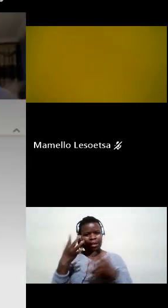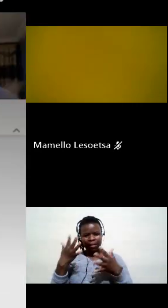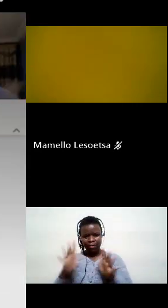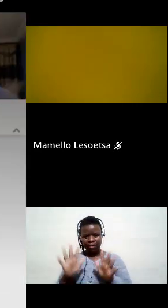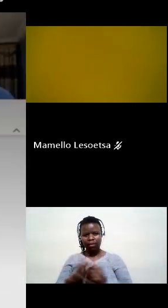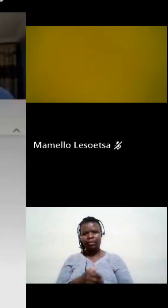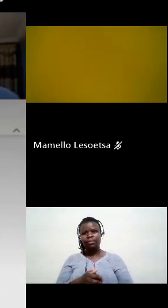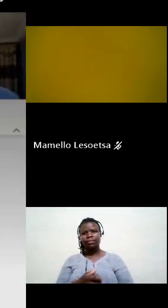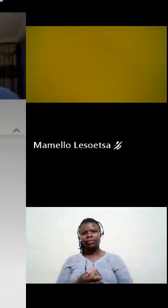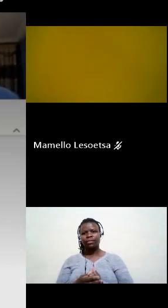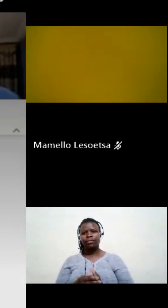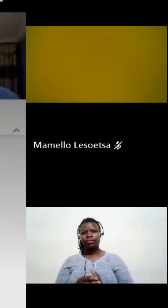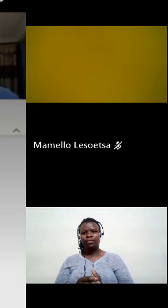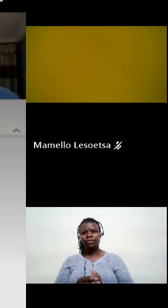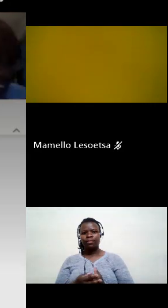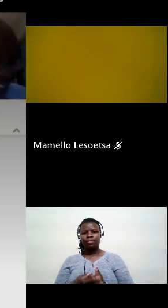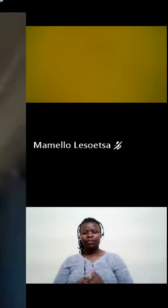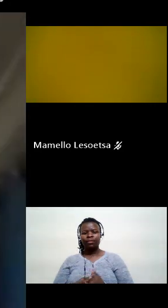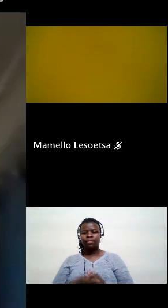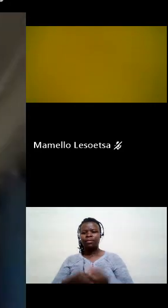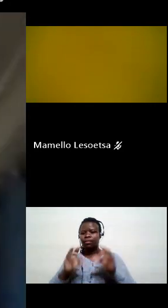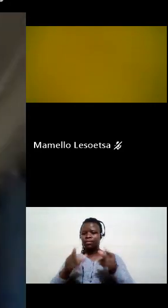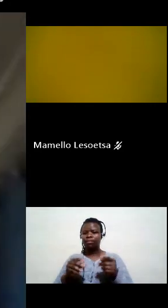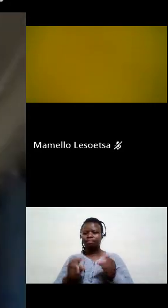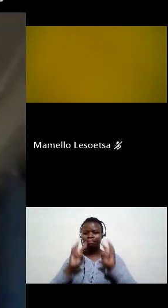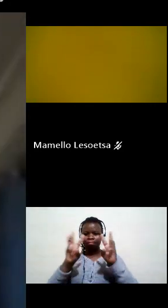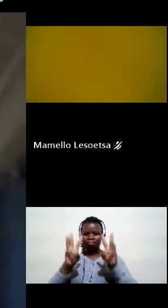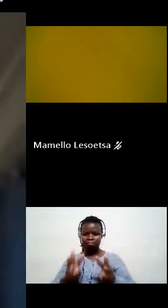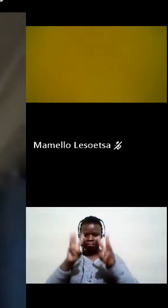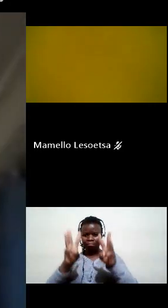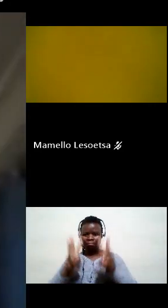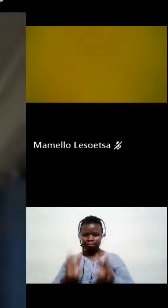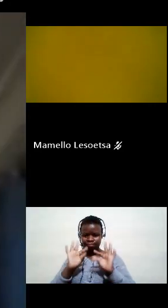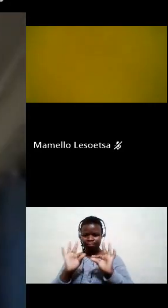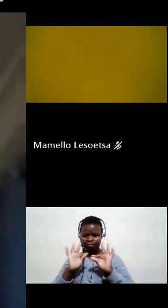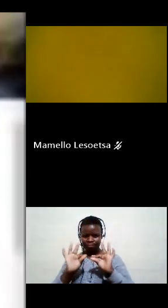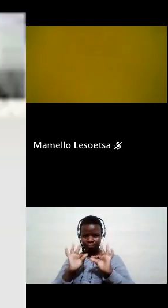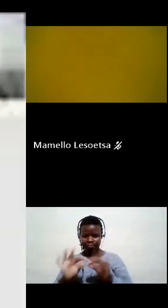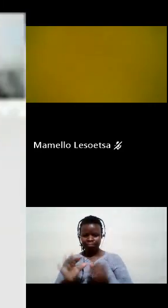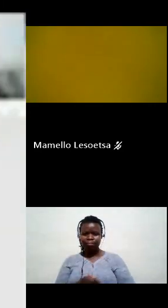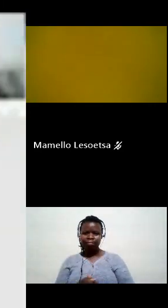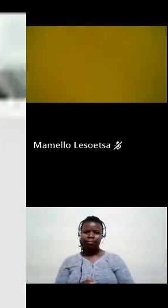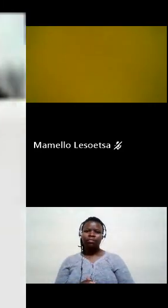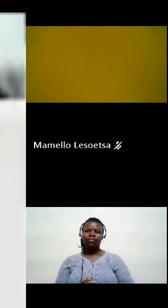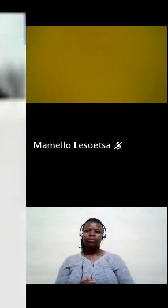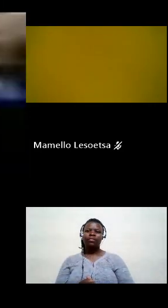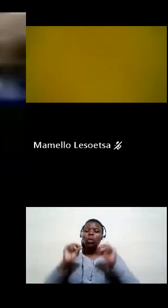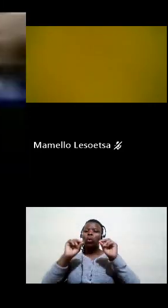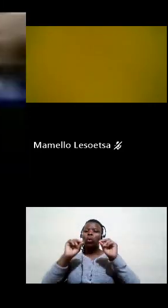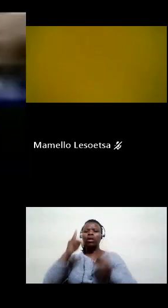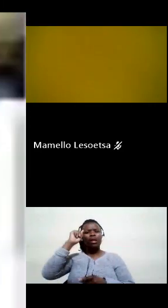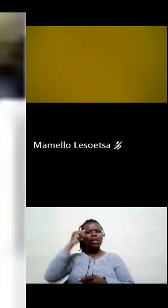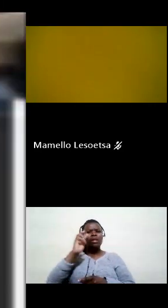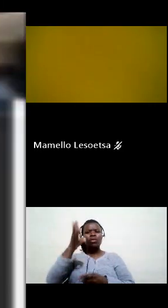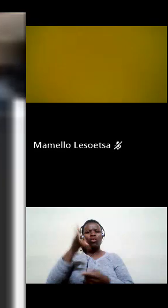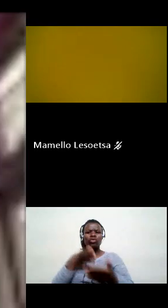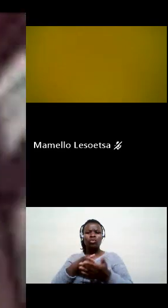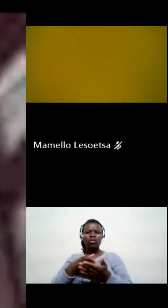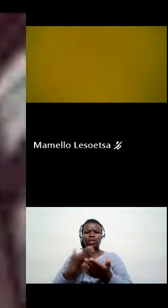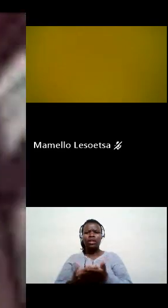Oh, great. Well done to room. All right. I think I'm going to stop there so that we just have